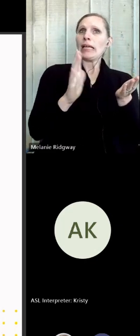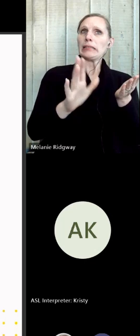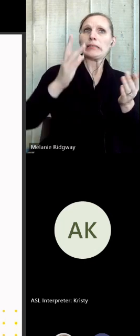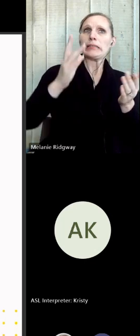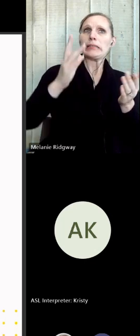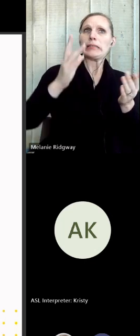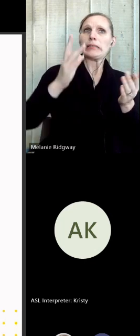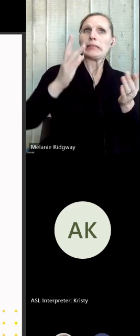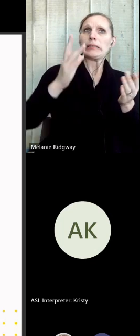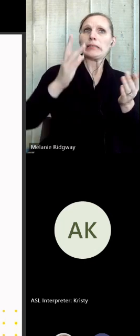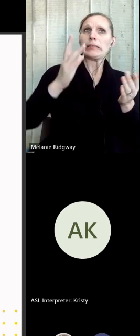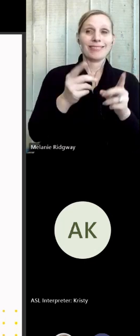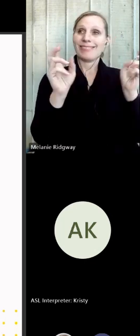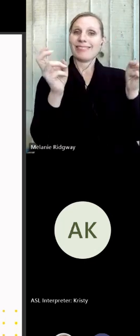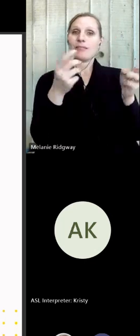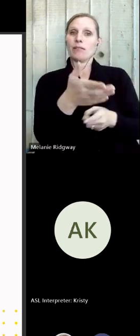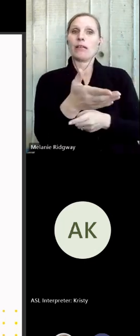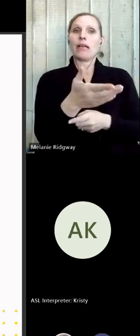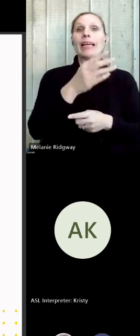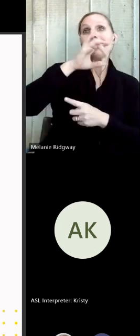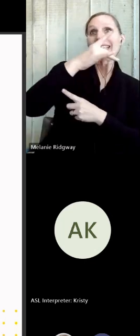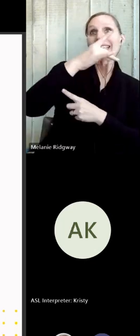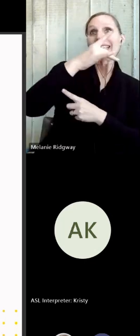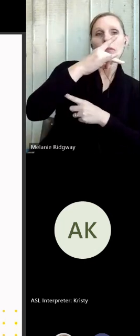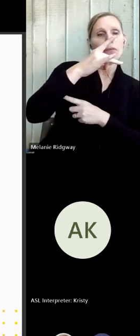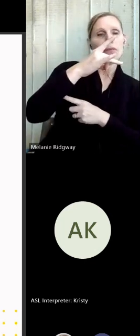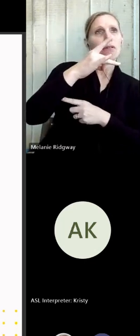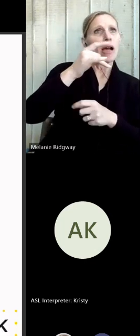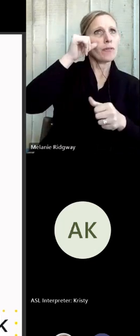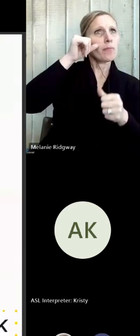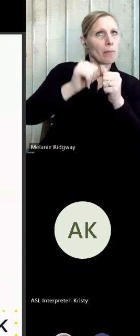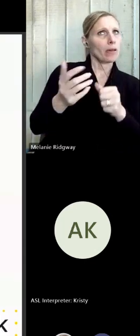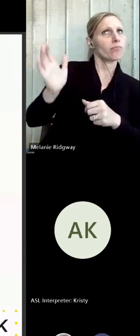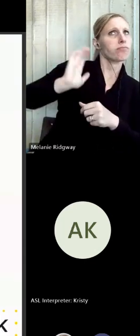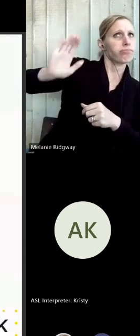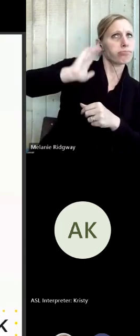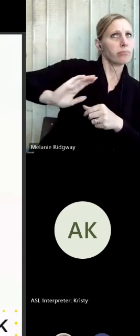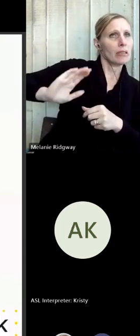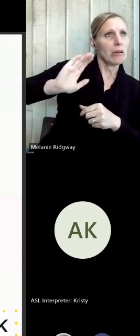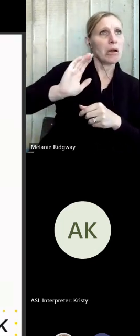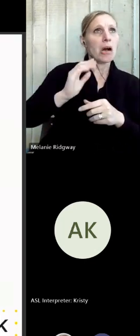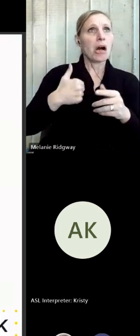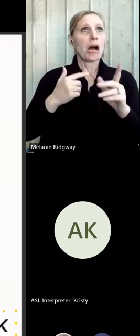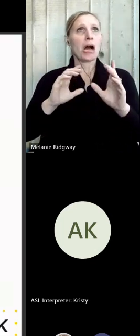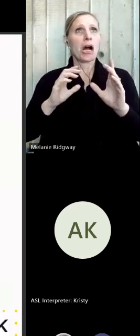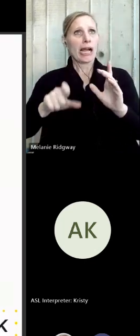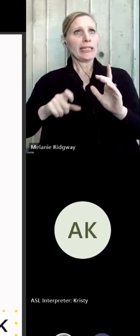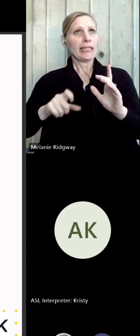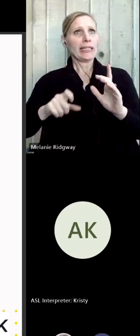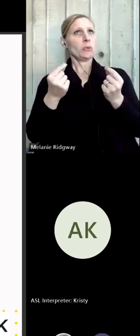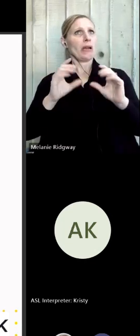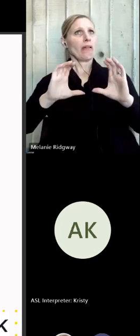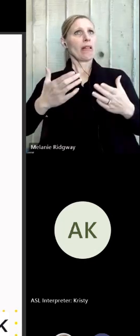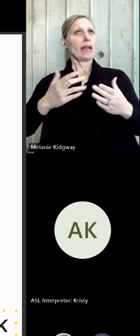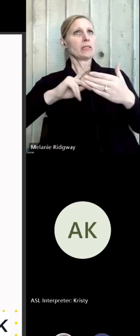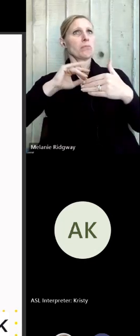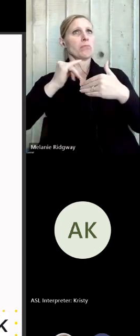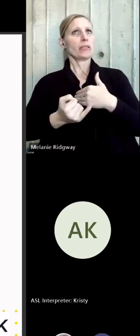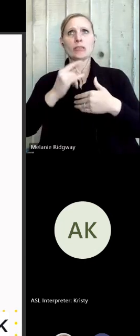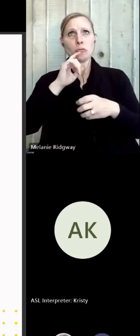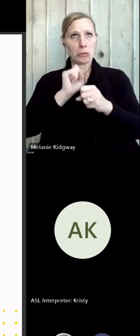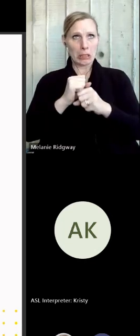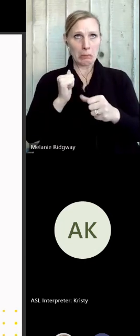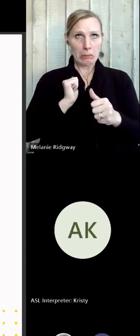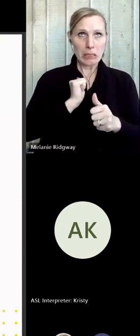when it was time for class projects, I could not be the one doing the physical